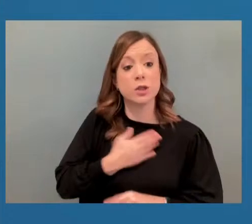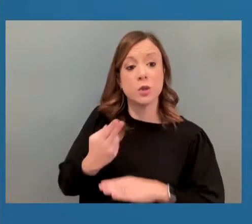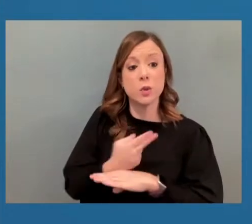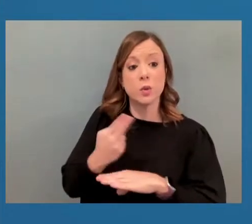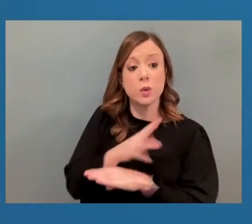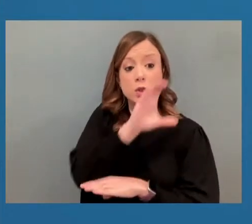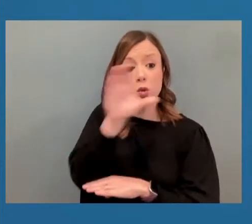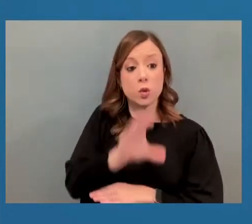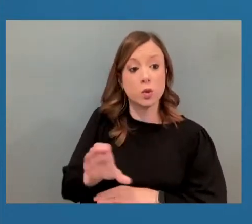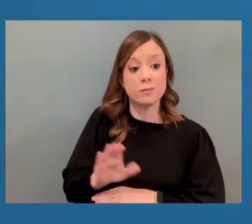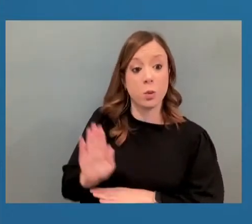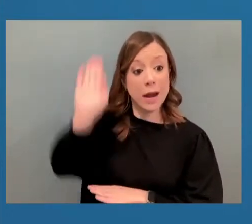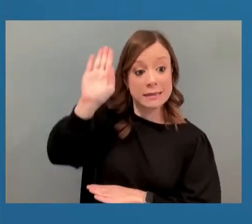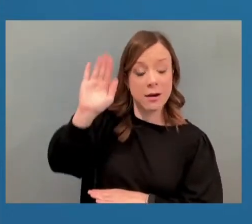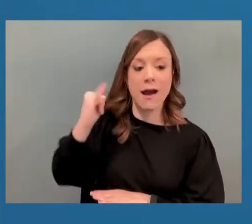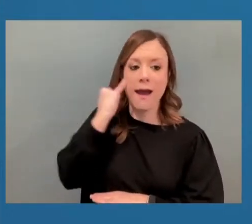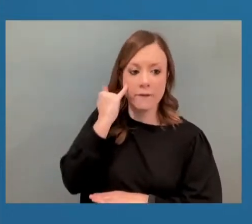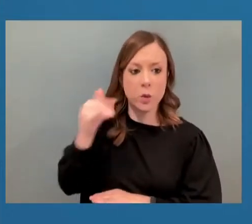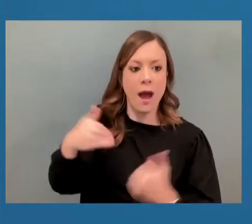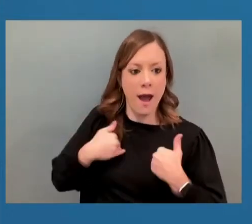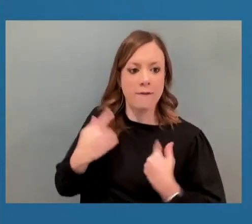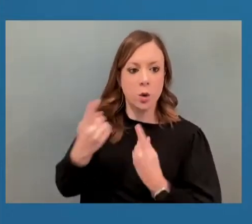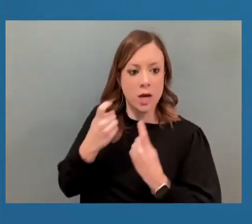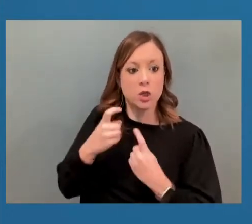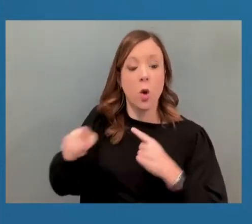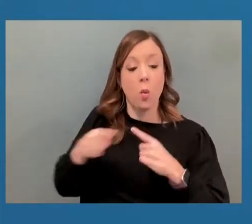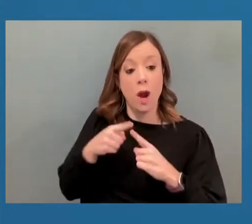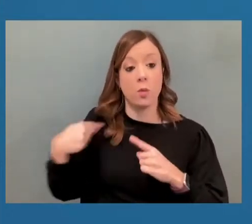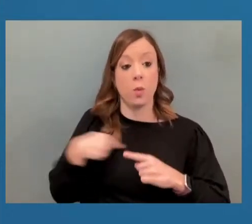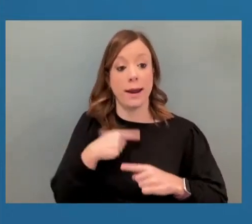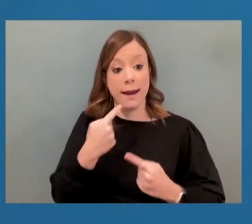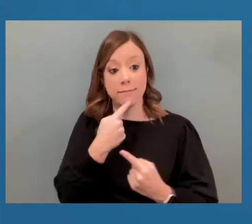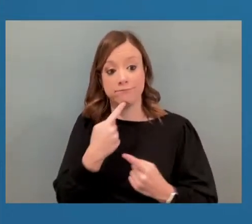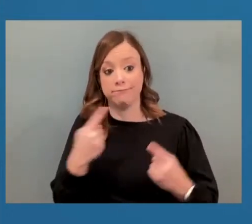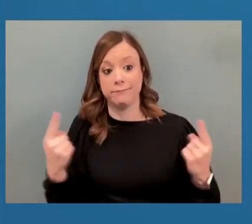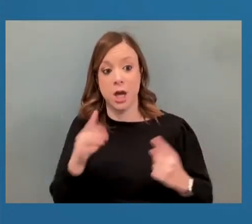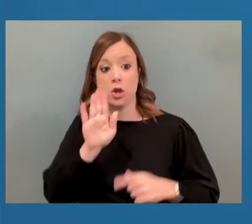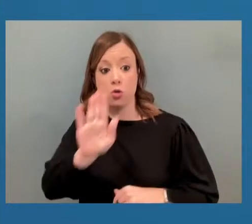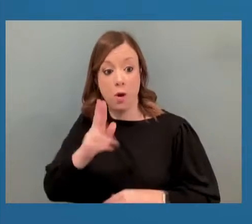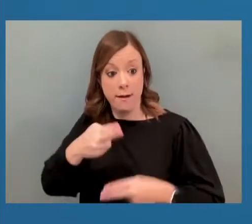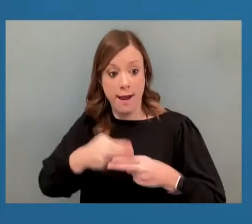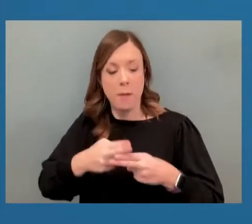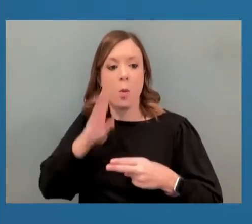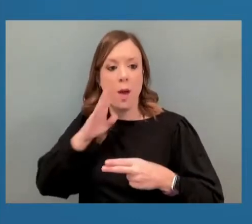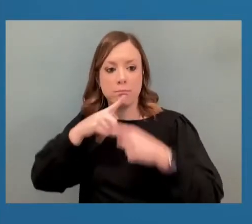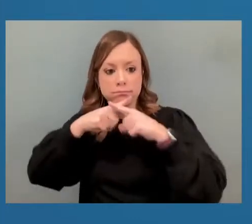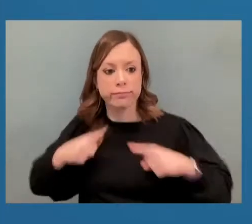have a question. Once your name is announced, we will unmute your line.